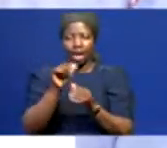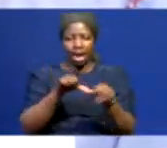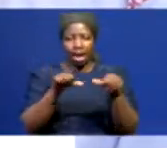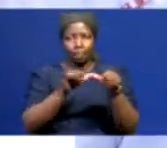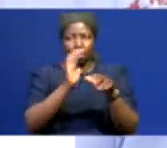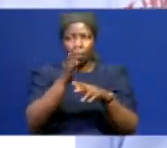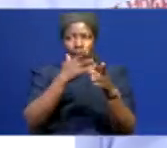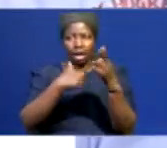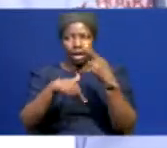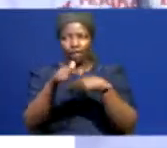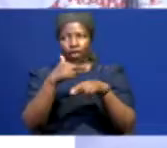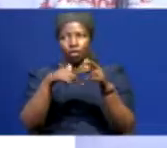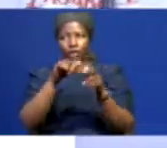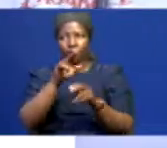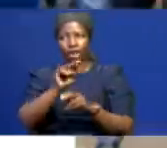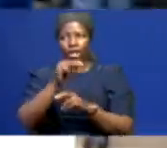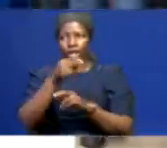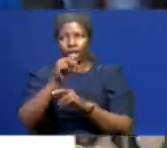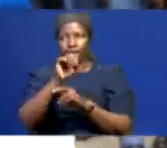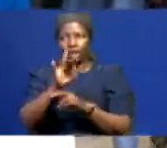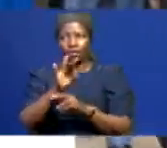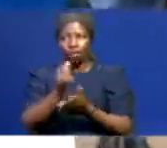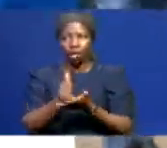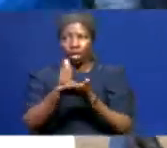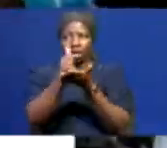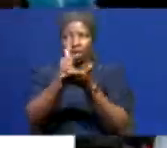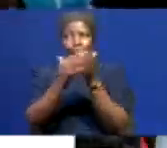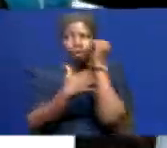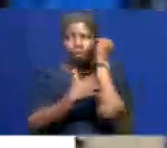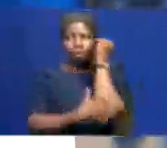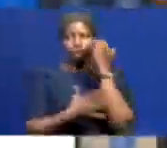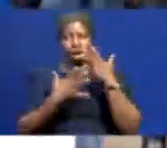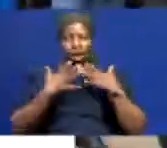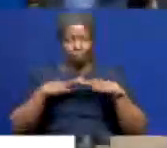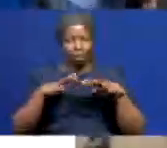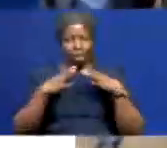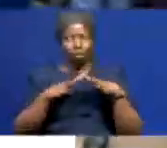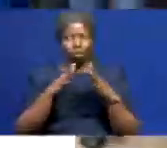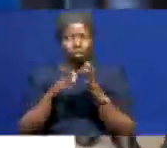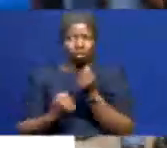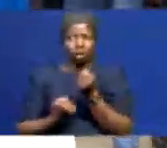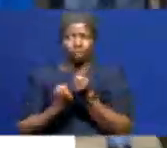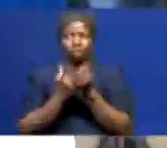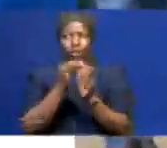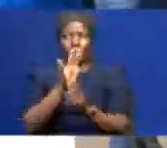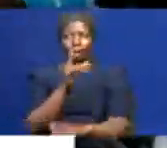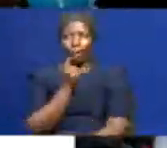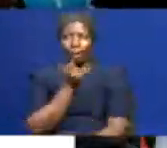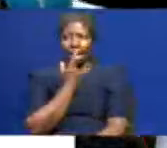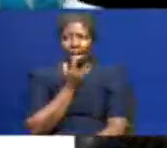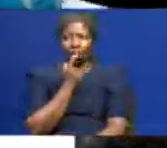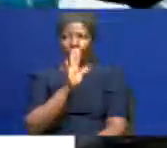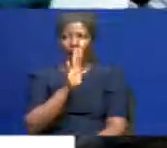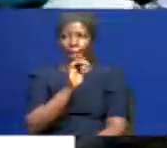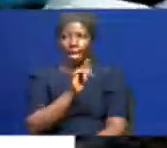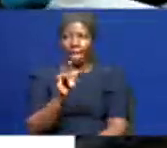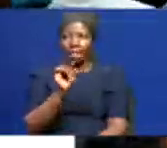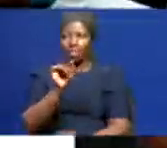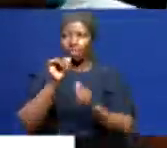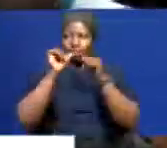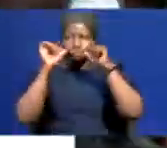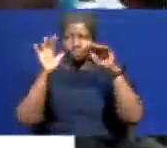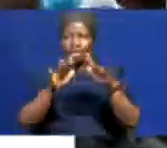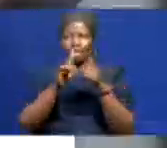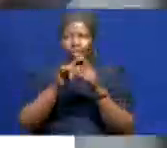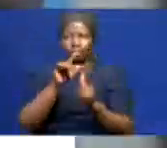Hospital Insurance Fund to enable vulnerable patients to cater for their medical bill. It was a blessing to one